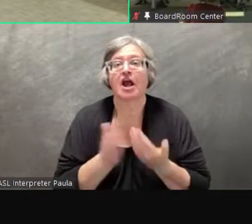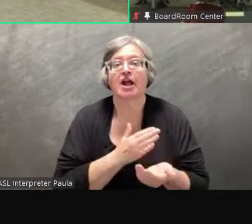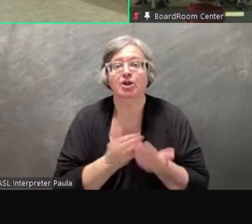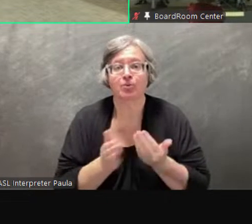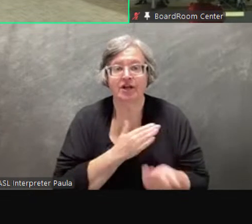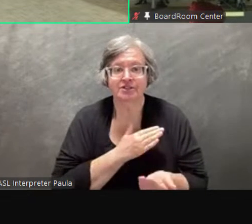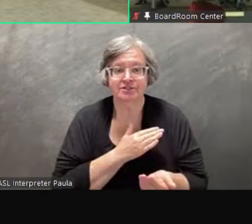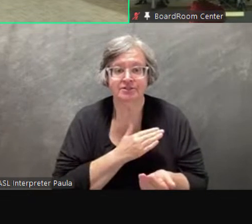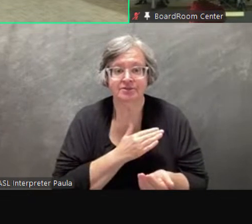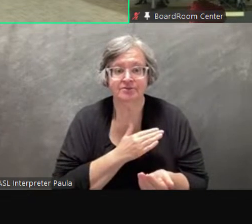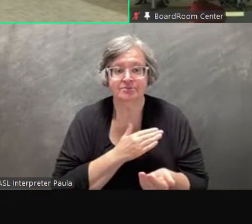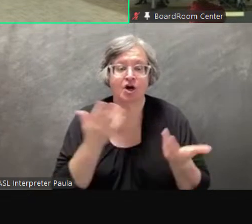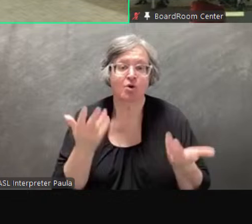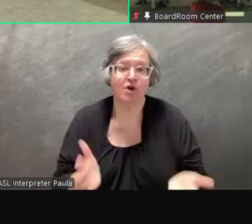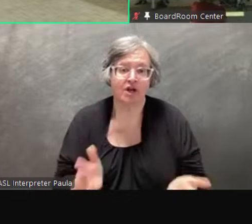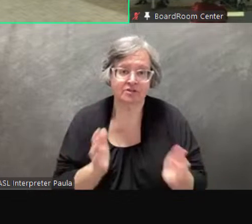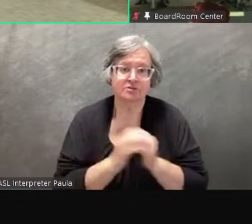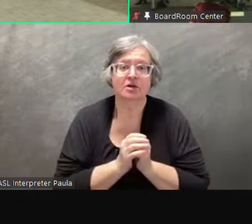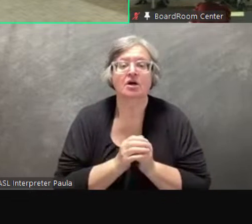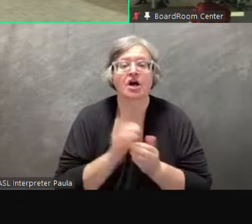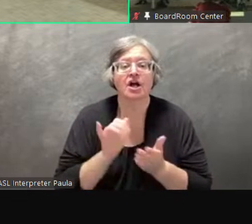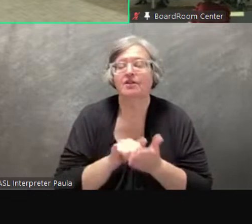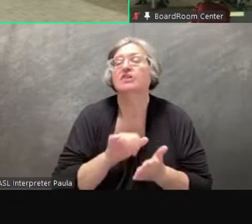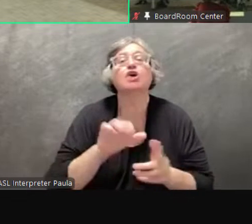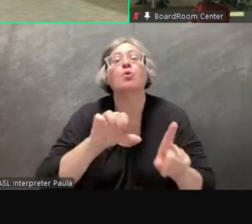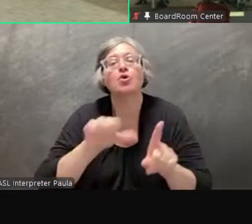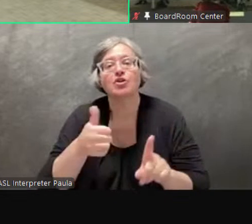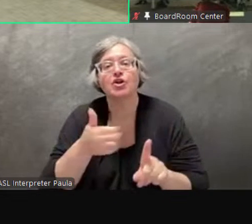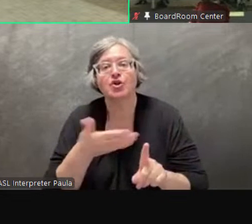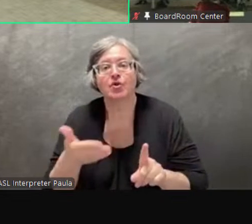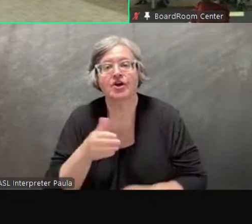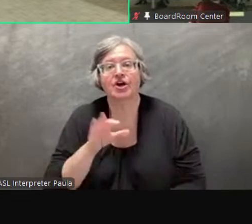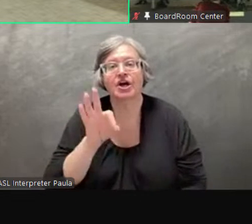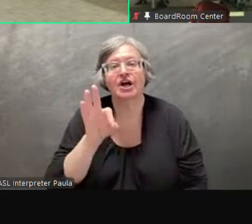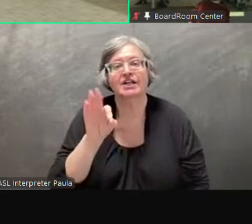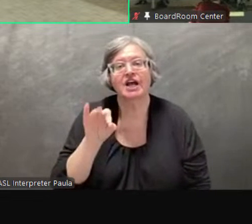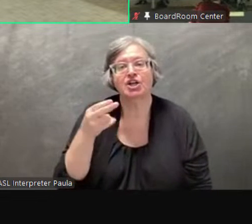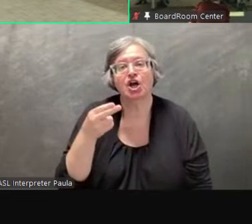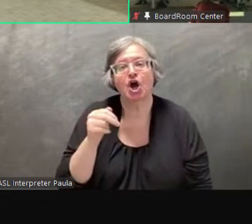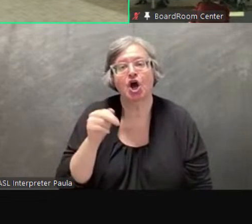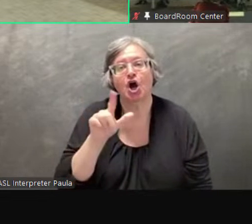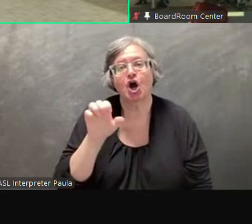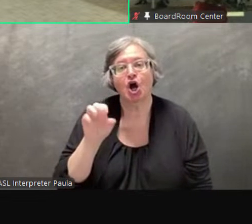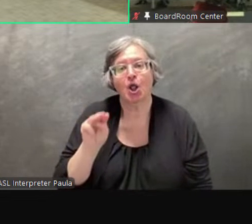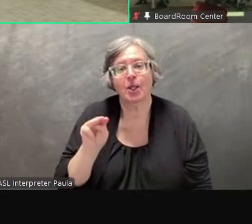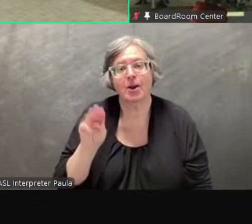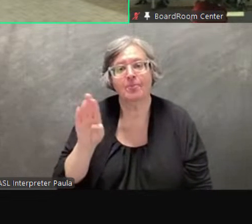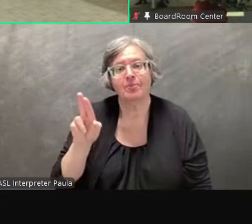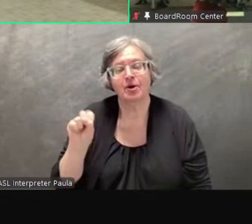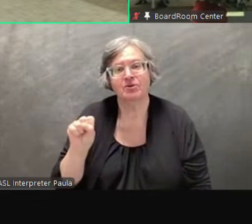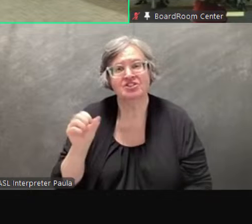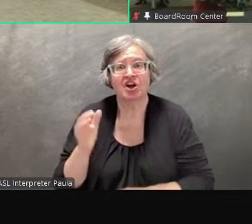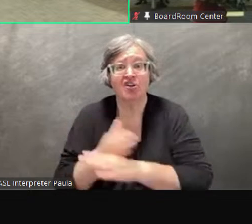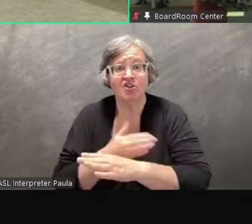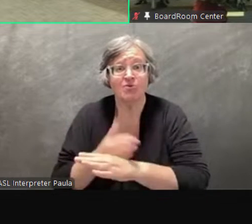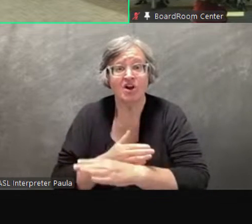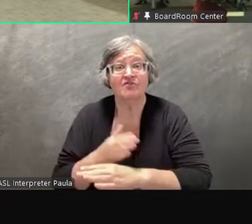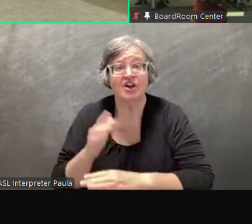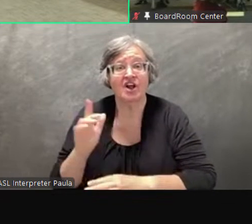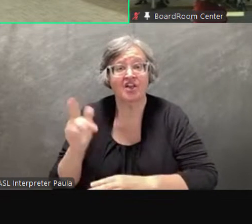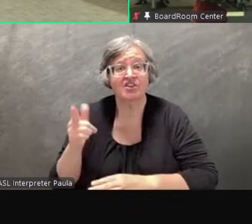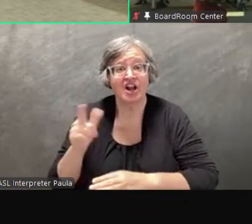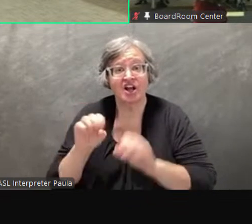Anyways, all right. There's another thing, the 90 Harlem bus. They're renovating the L station,